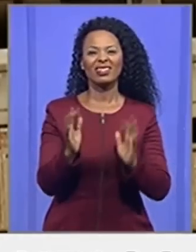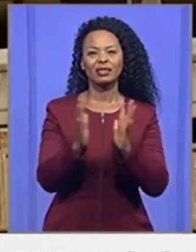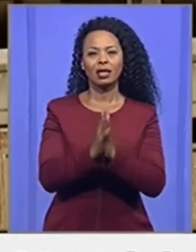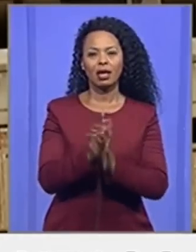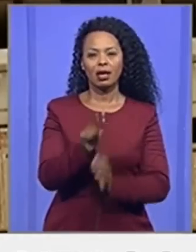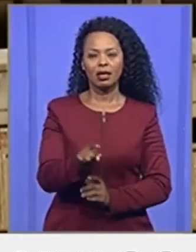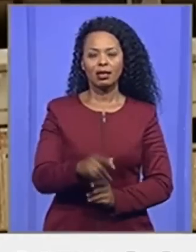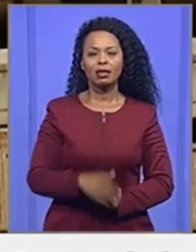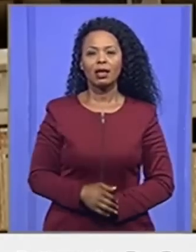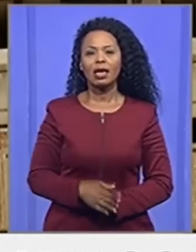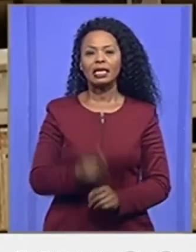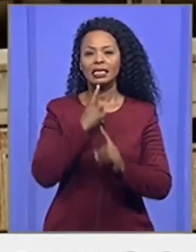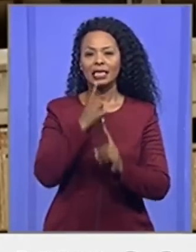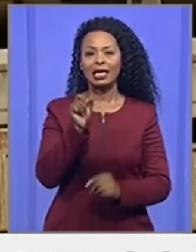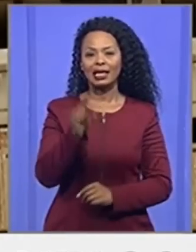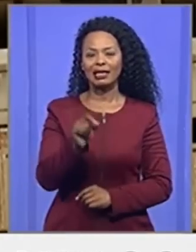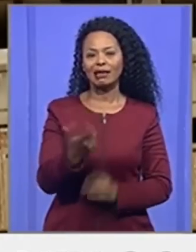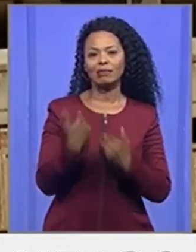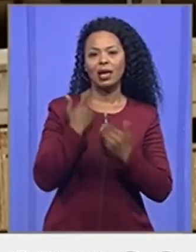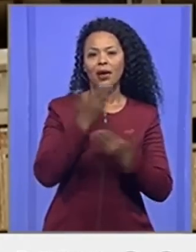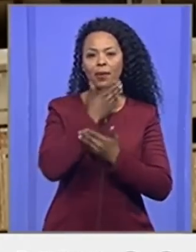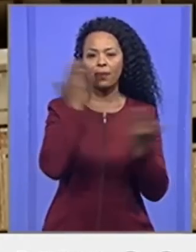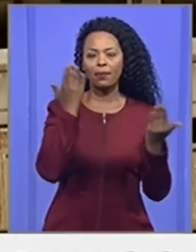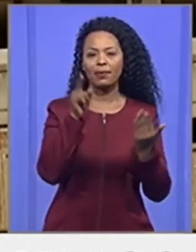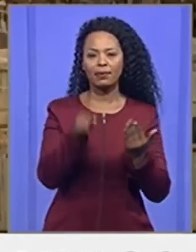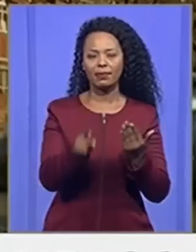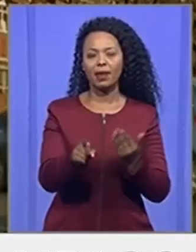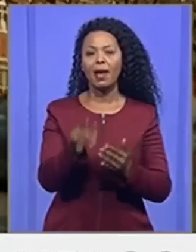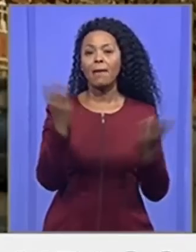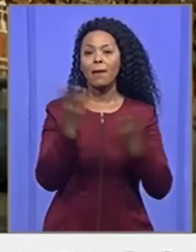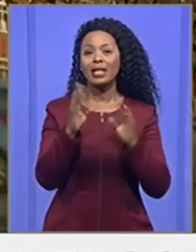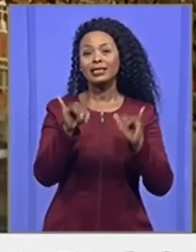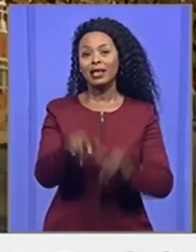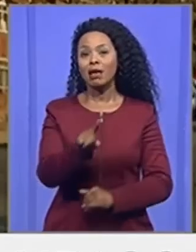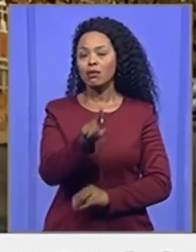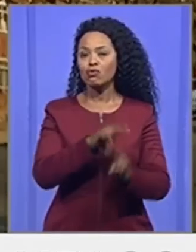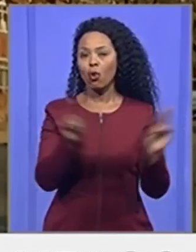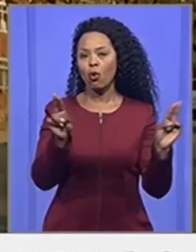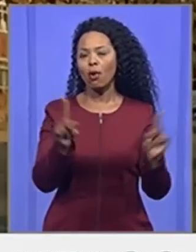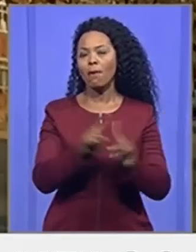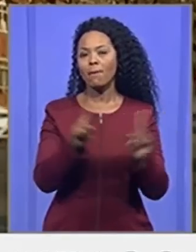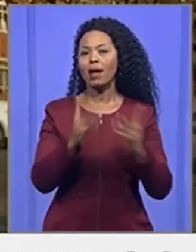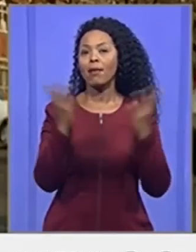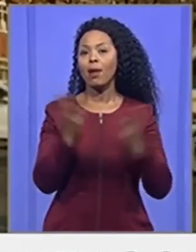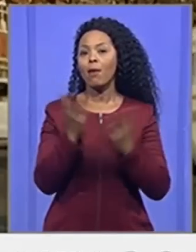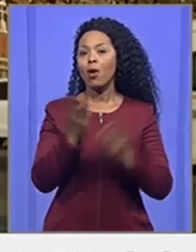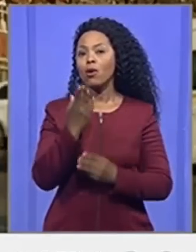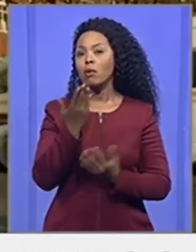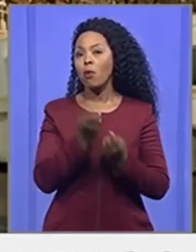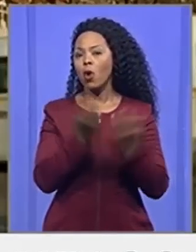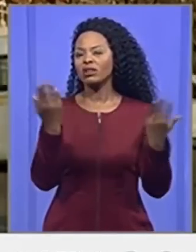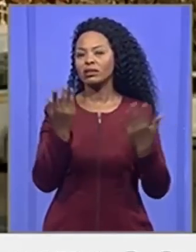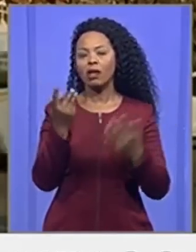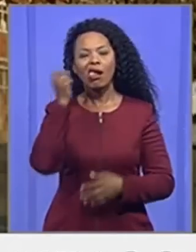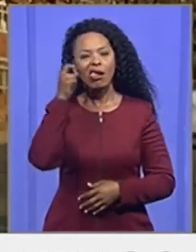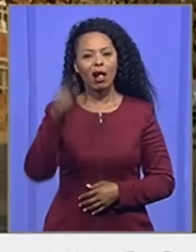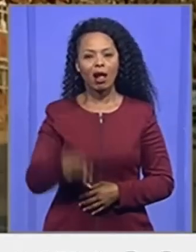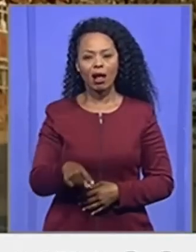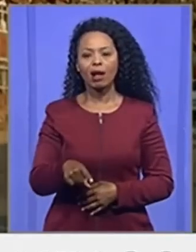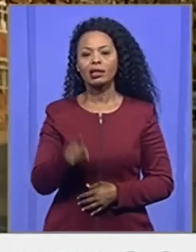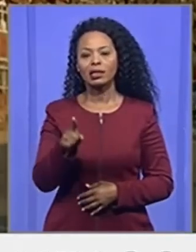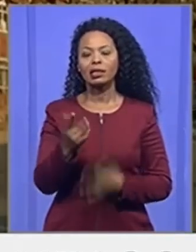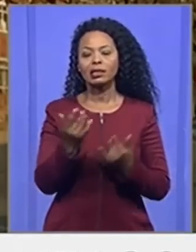ono kaiwa e se lefelo le le tshwanetseng go ka nna batho. Batho ba ba leng gaufinyana lone ga ba batla go tshwaela fela